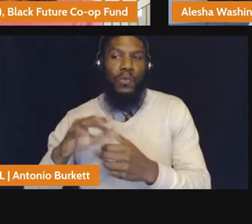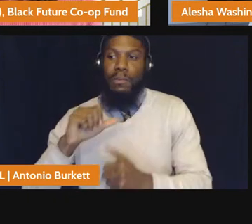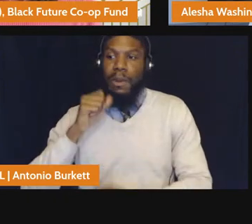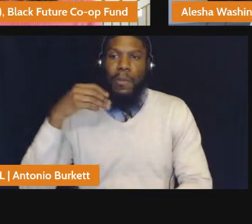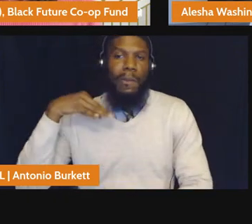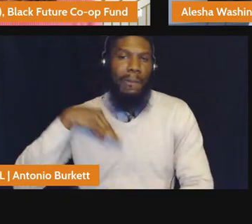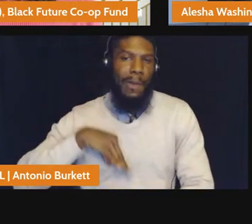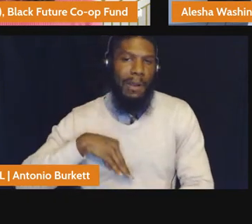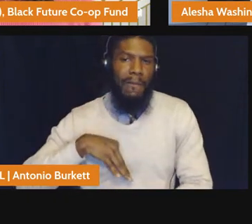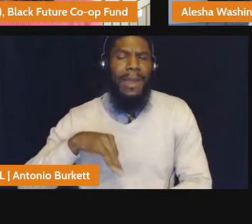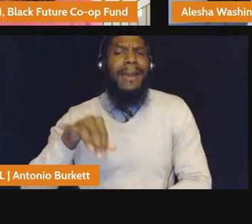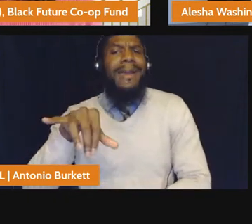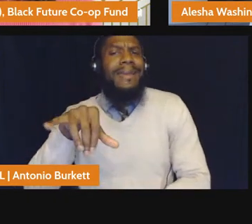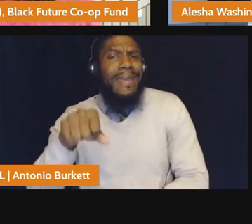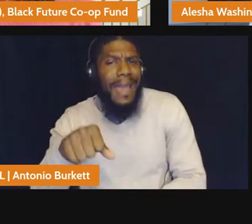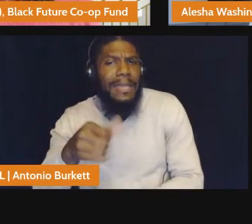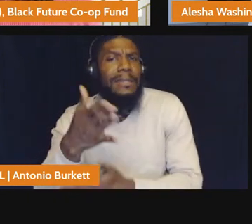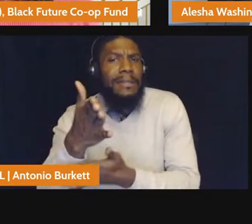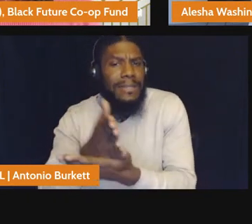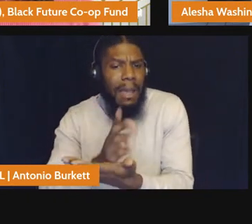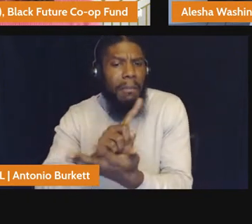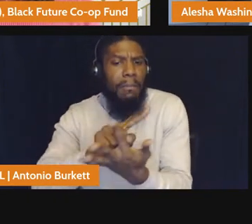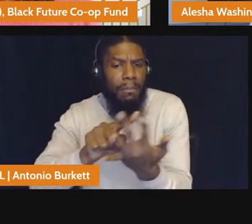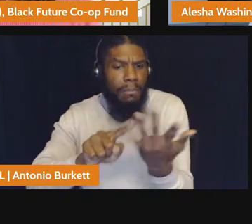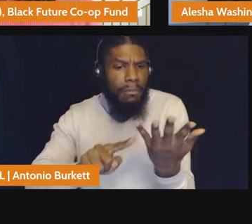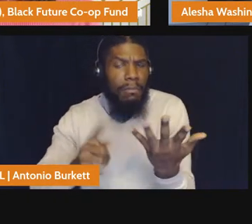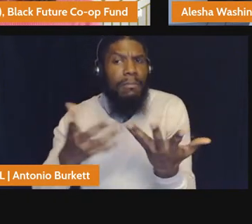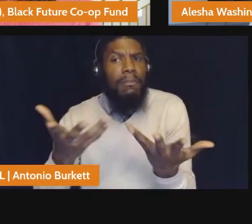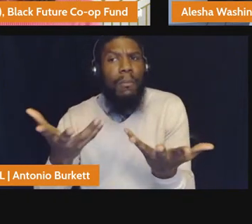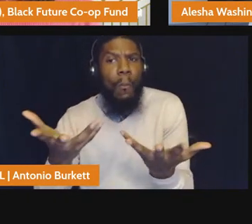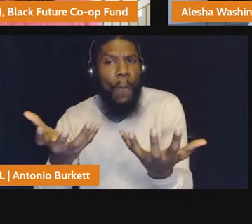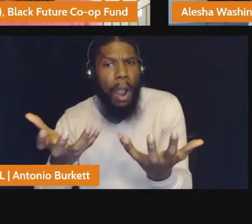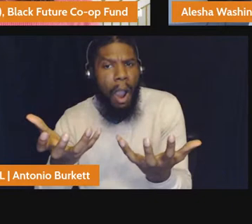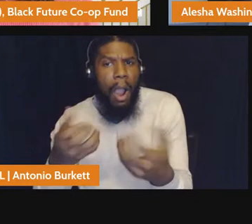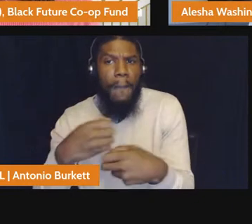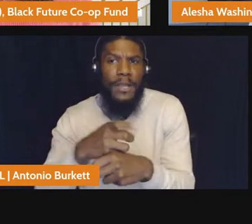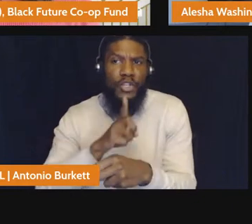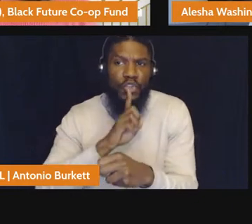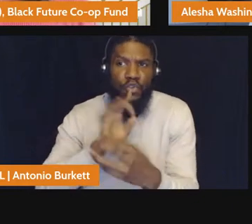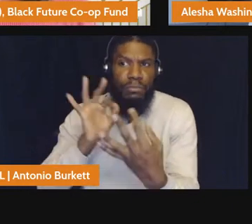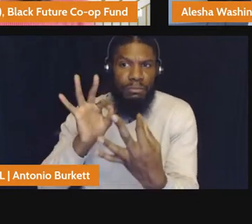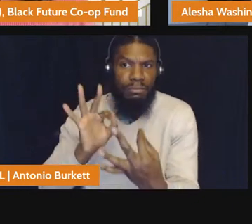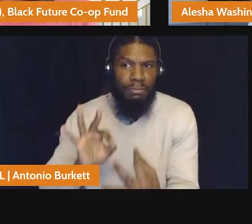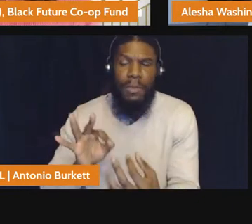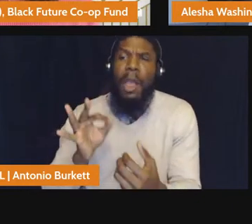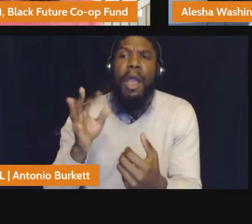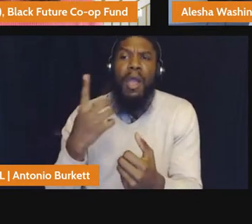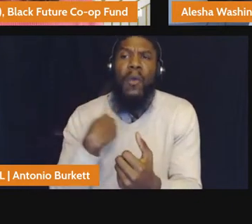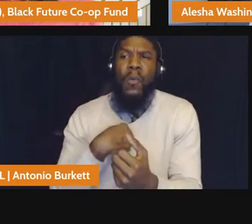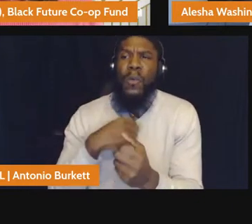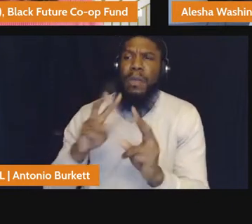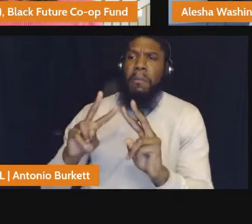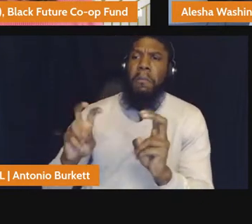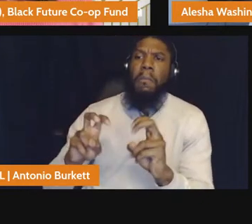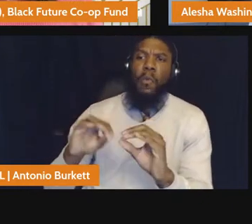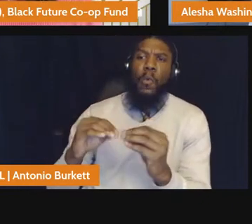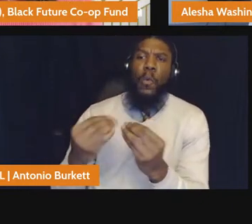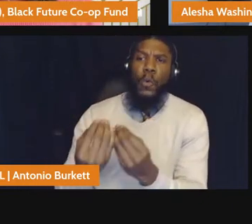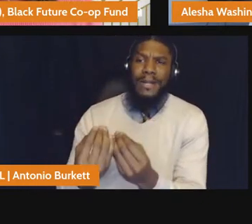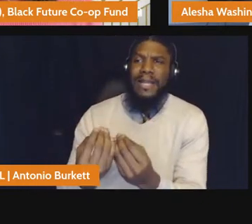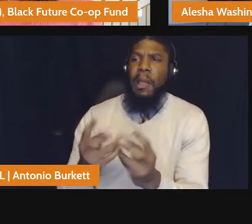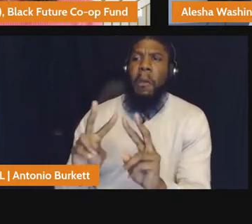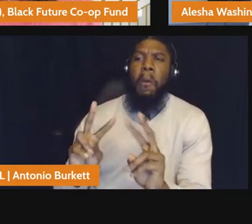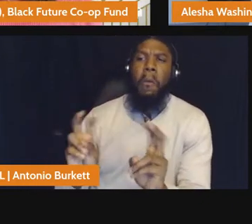making sure that we haven't, you know, we check out these organizations ahead of time. We know whether they can do the work that they say they're going to